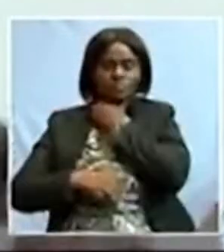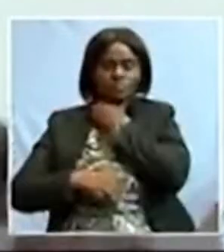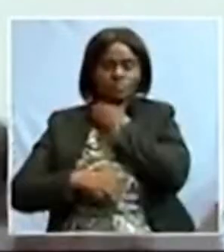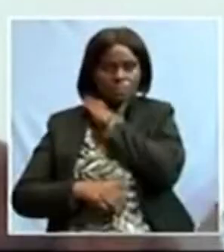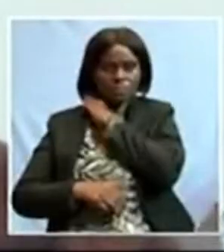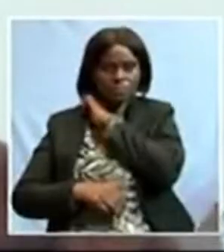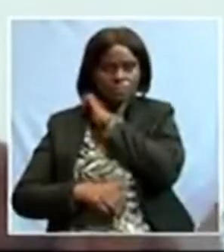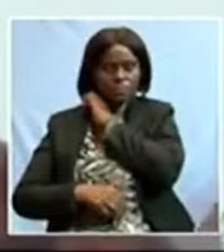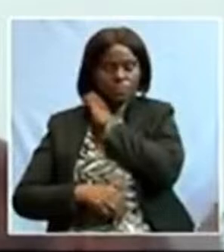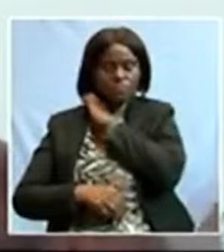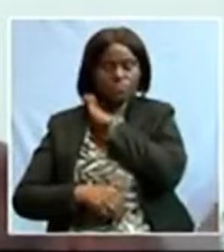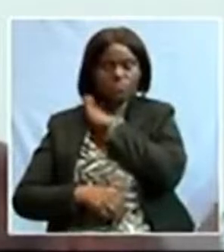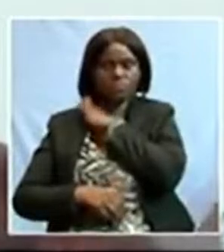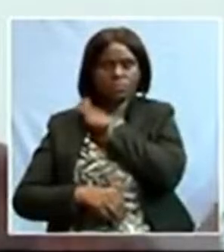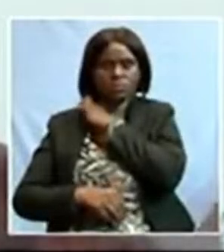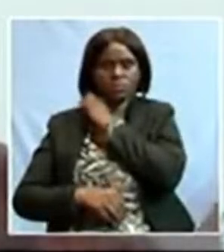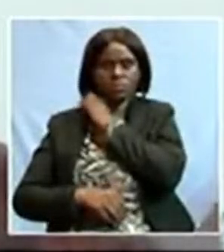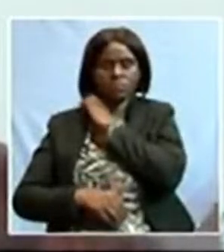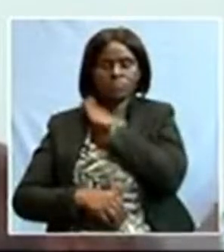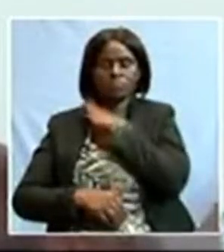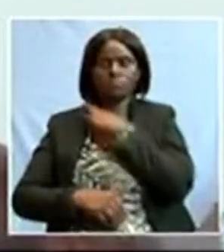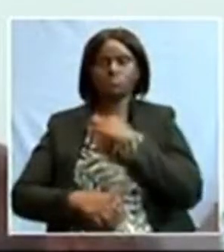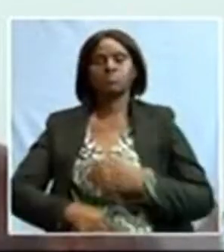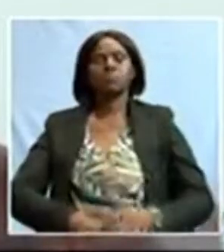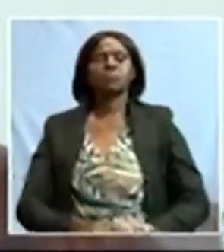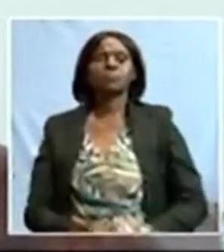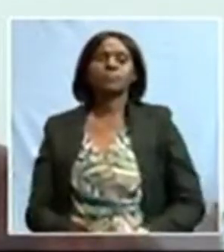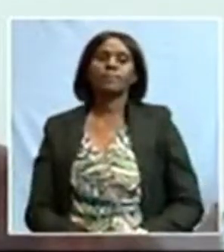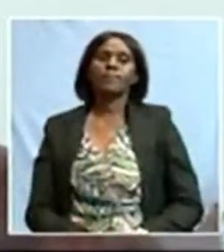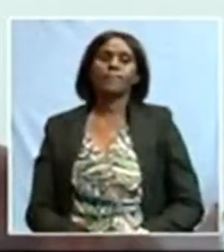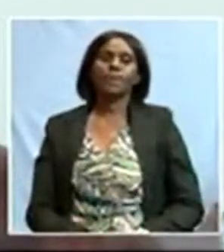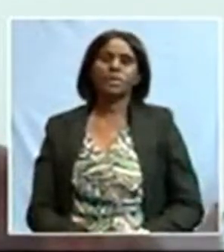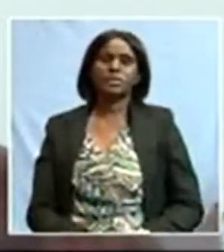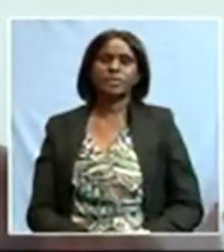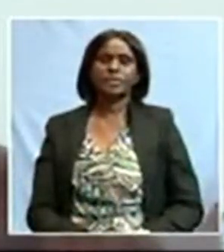clarifications. We'll start with